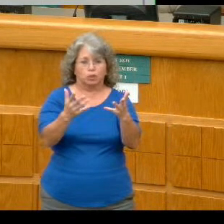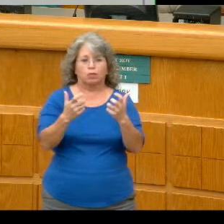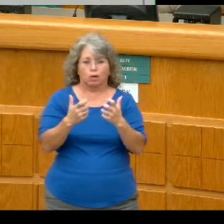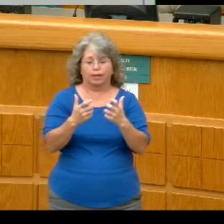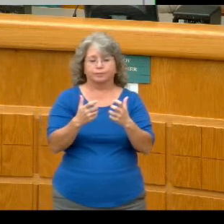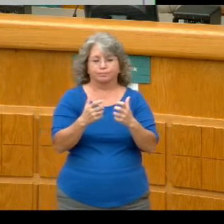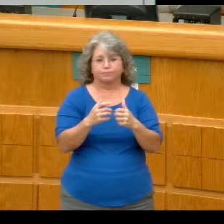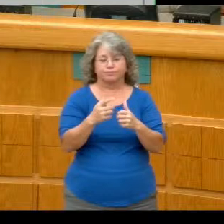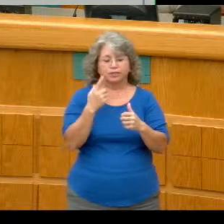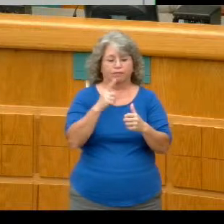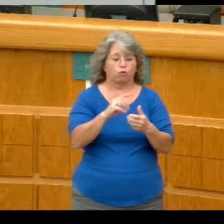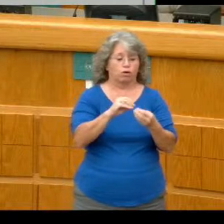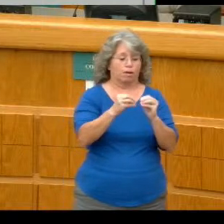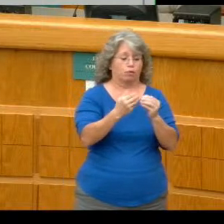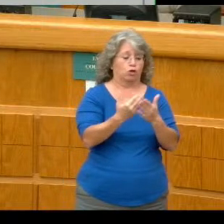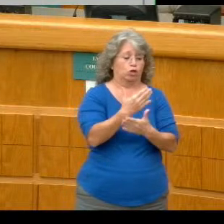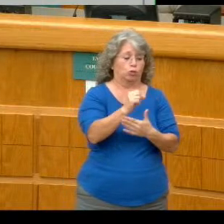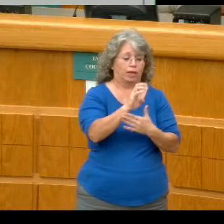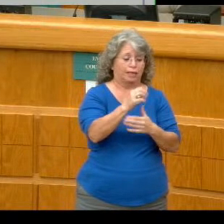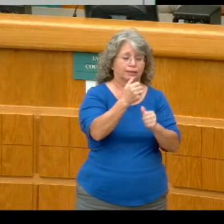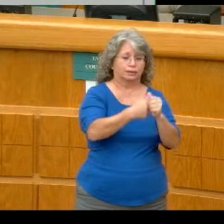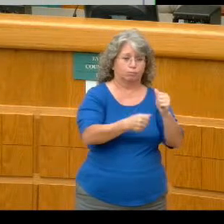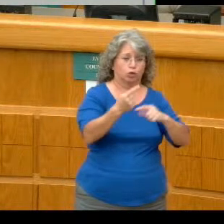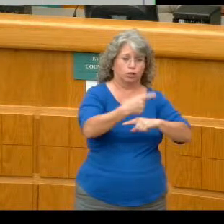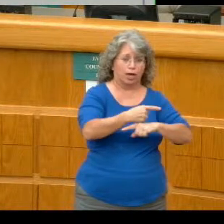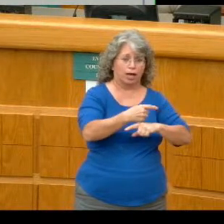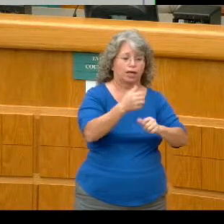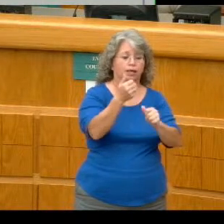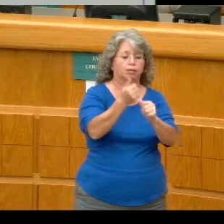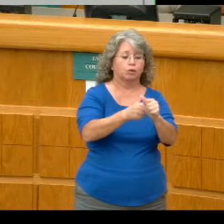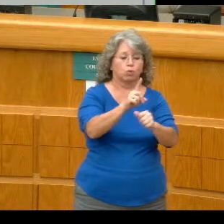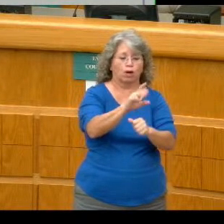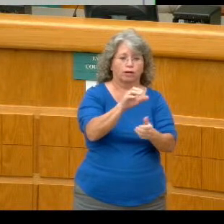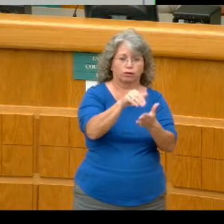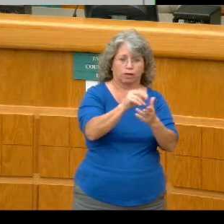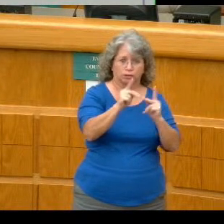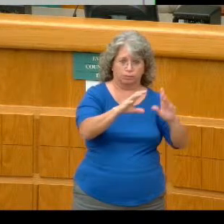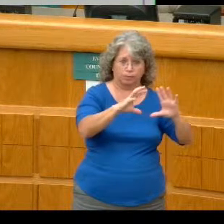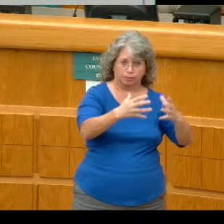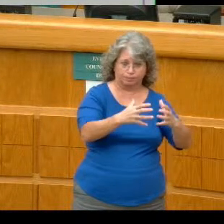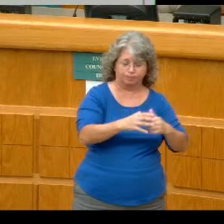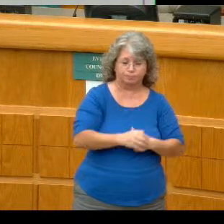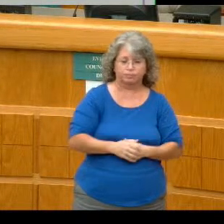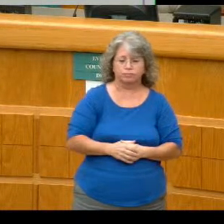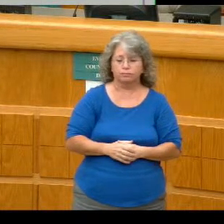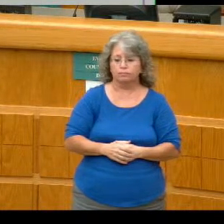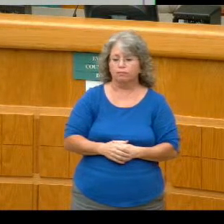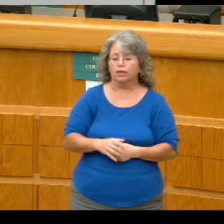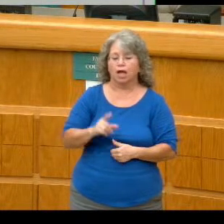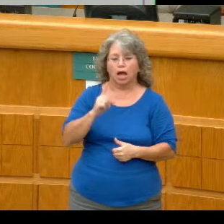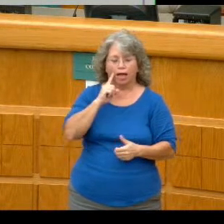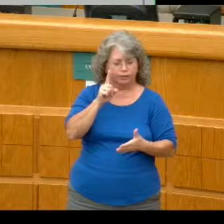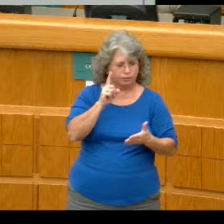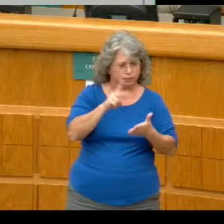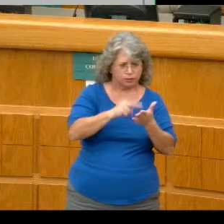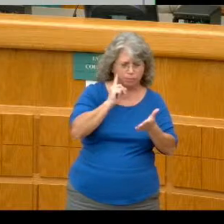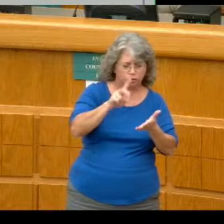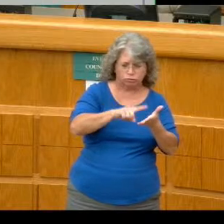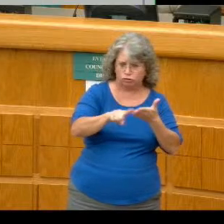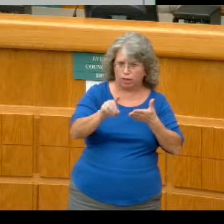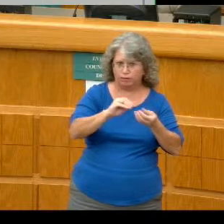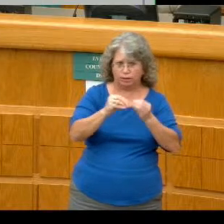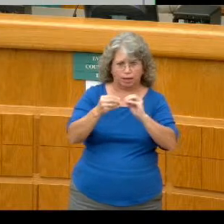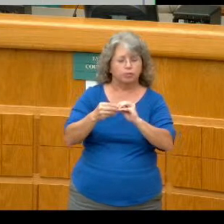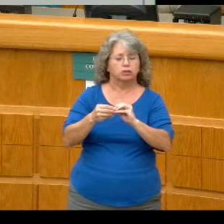number of new cases per day, per capita in the coastal bend area. So this is a large drop. I went and checked the numbers, I confirmed